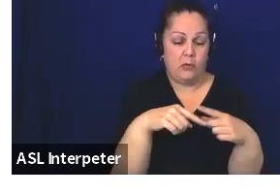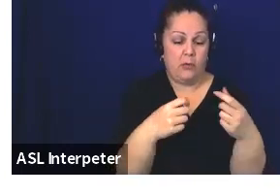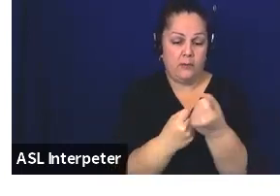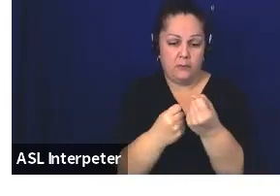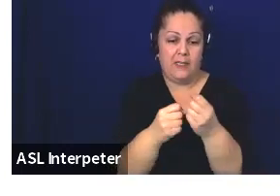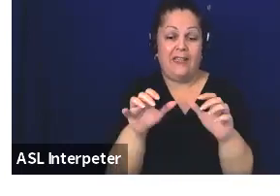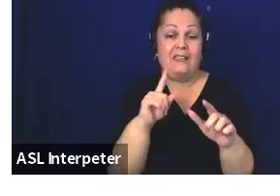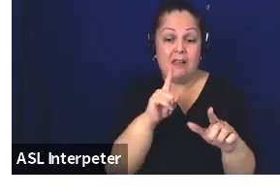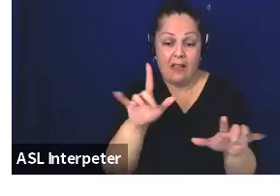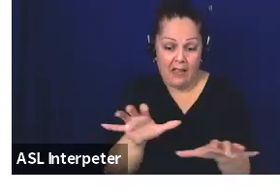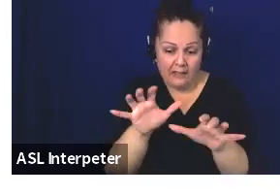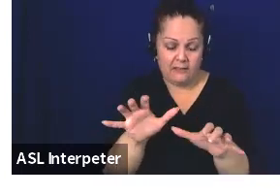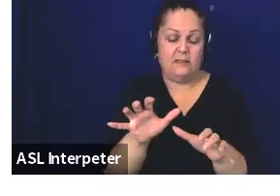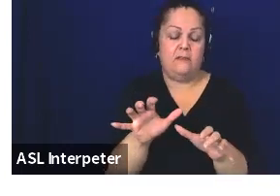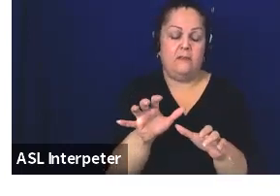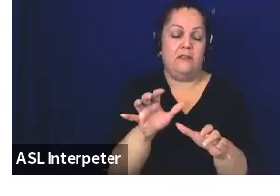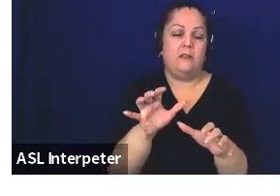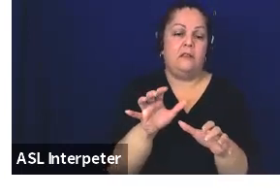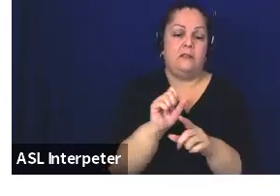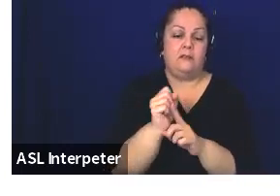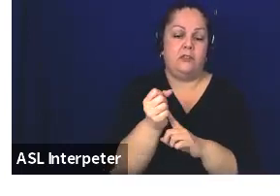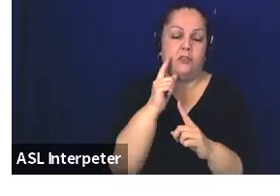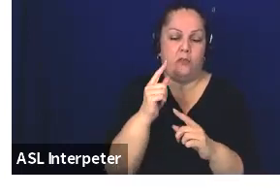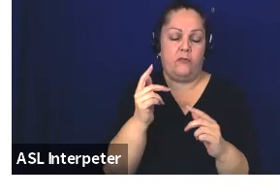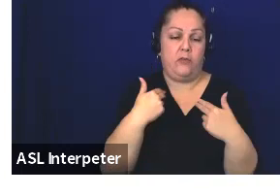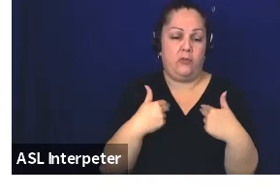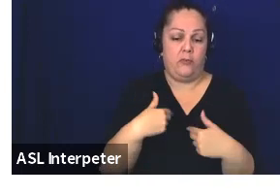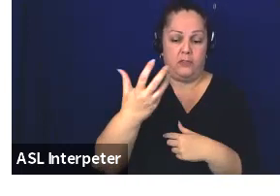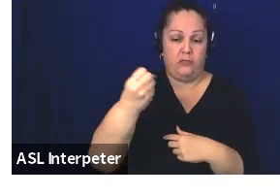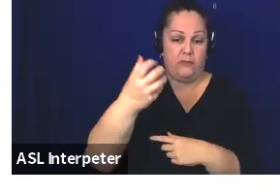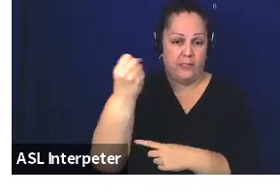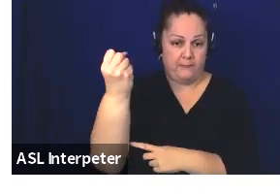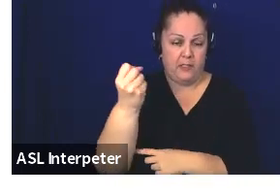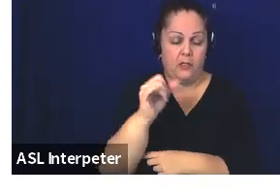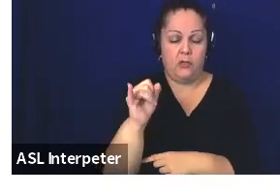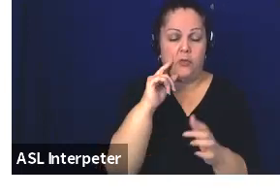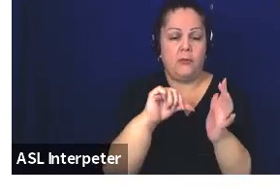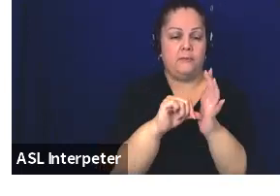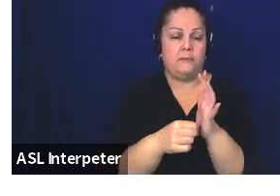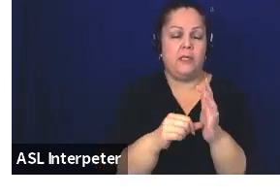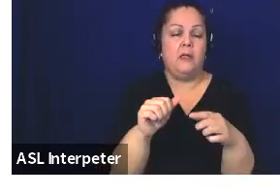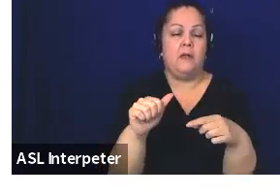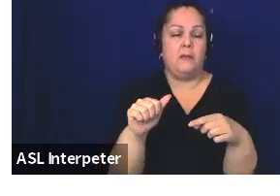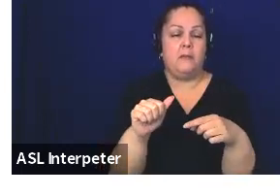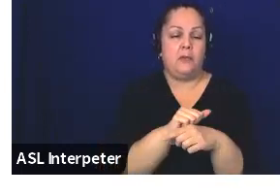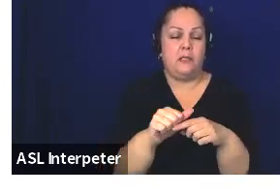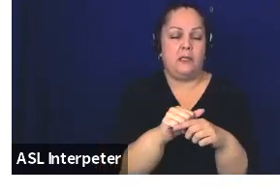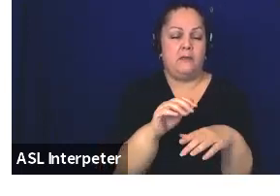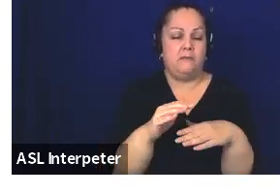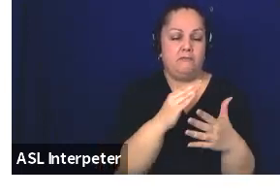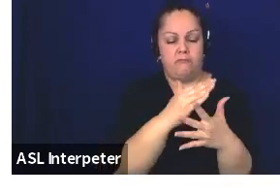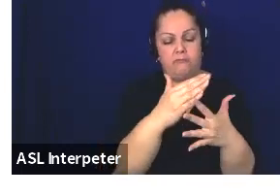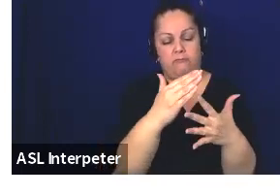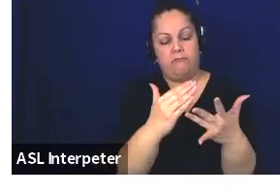active emergency human trafficking situations. We'll also be highlighting and sharing practical steps to safety planning